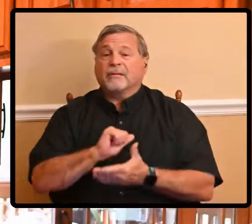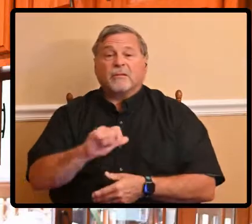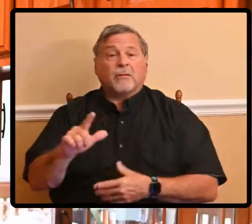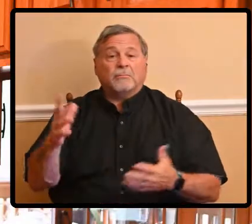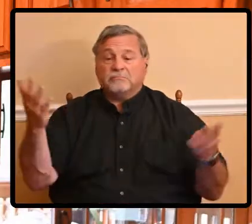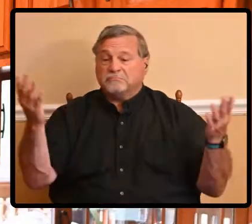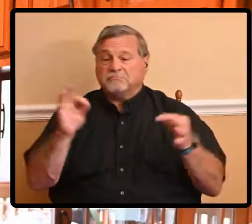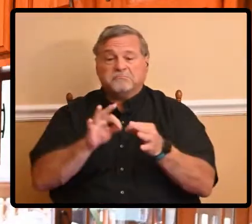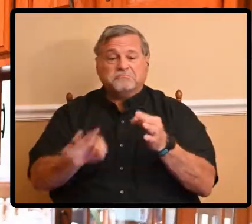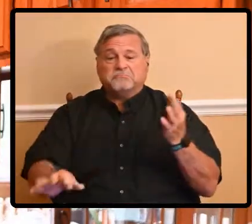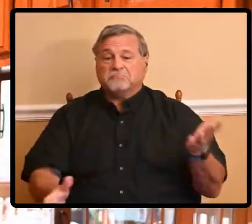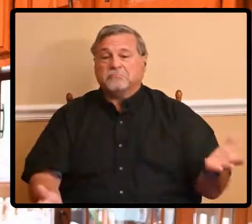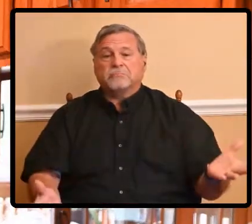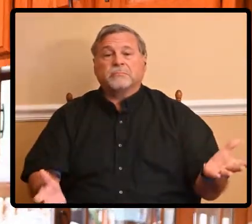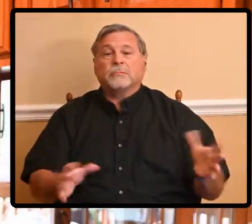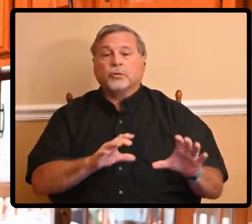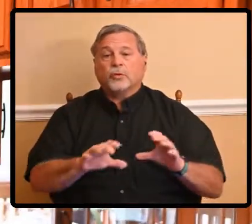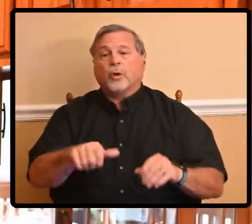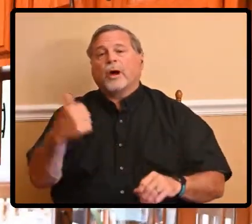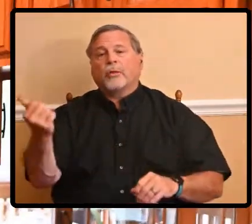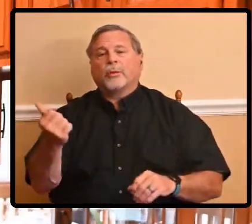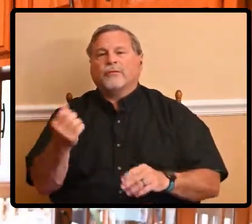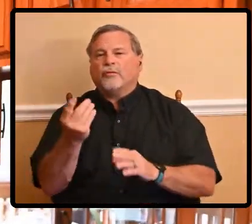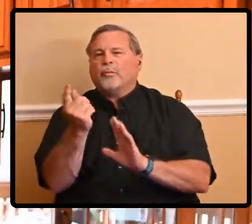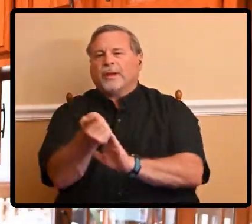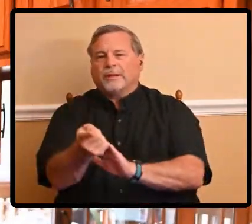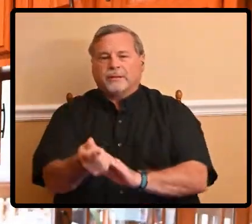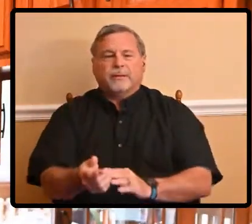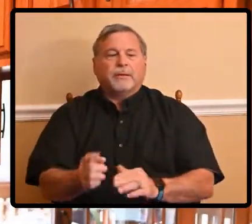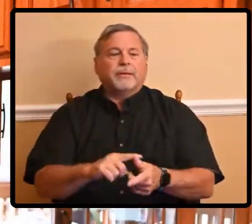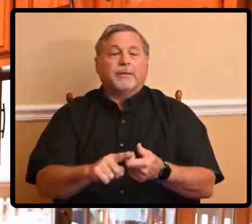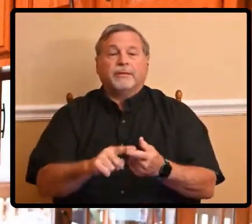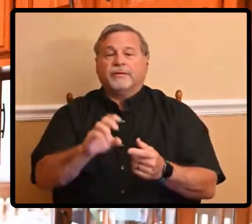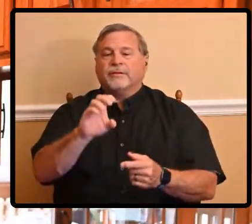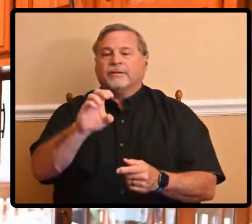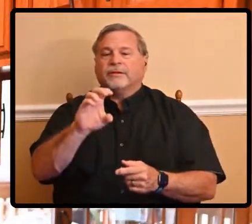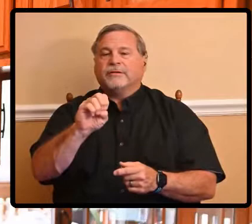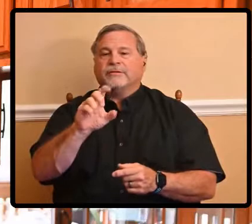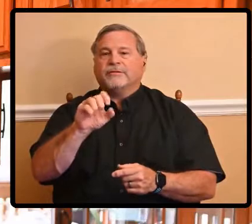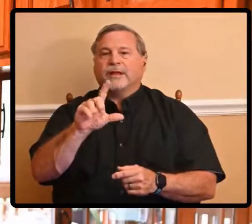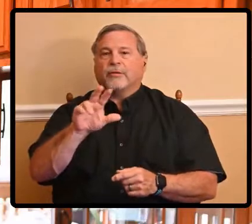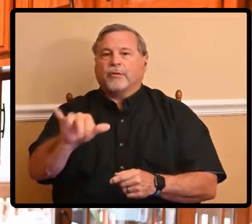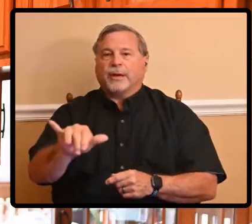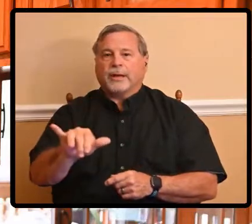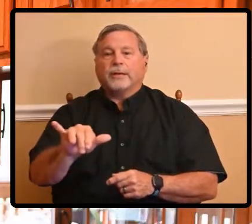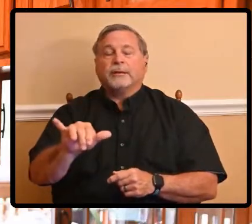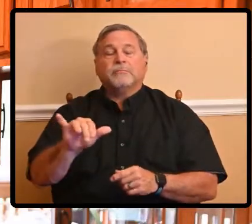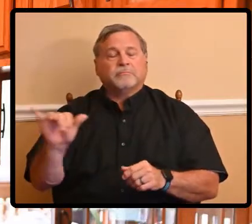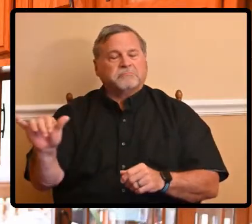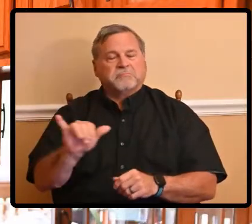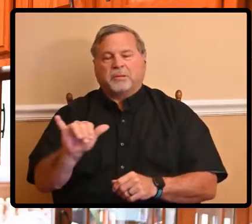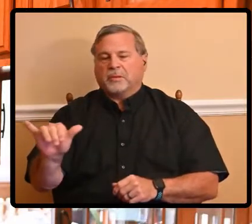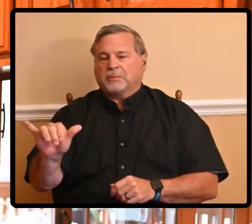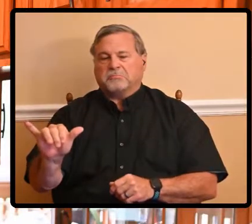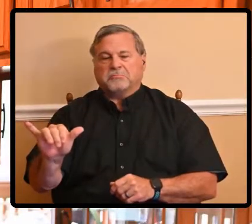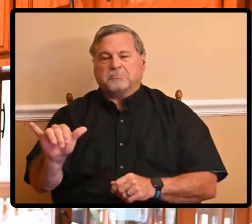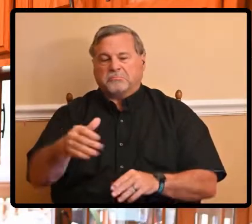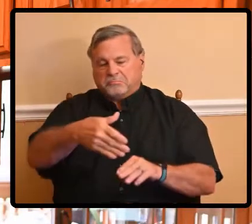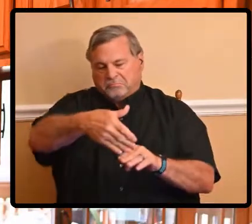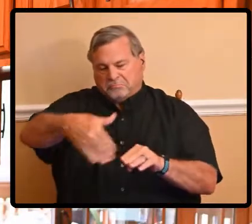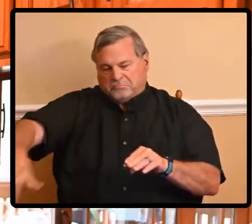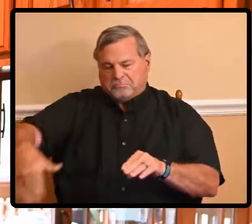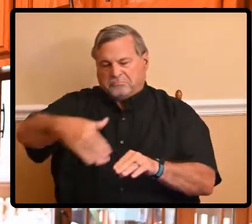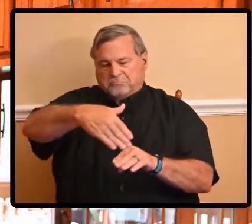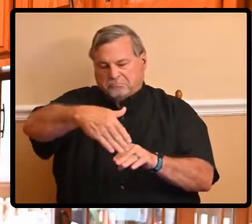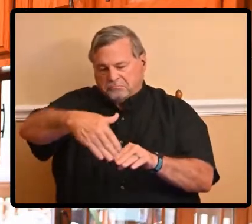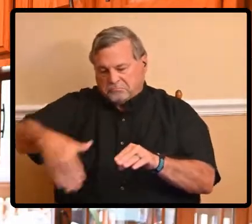And that's all it is to do an onions. I'll do the other one in just a couple minutes. Now for celery, same thing for celery. You're just going to take it, you're going to